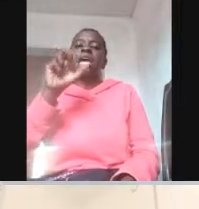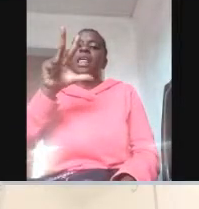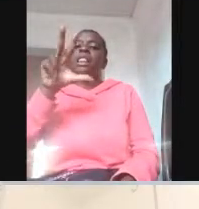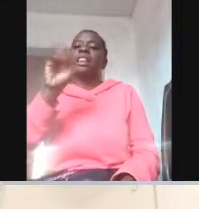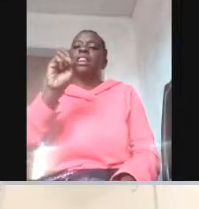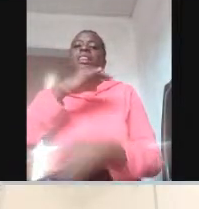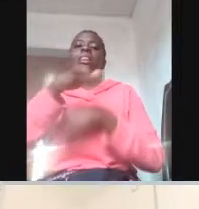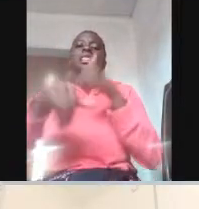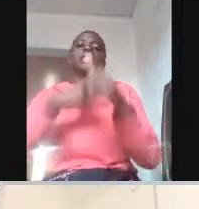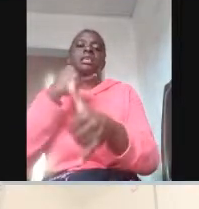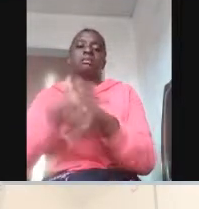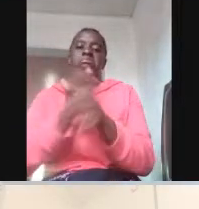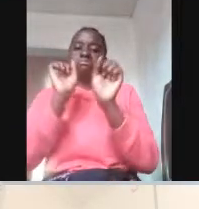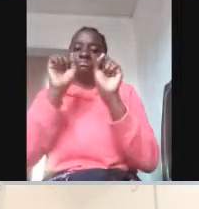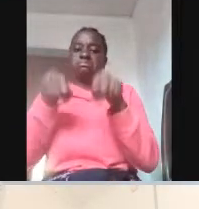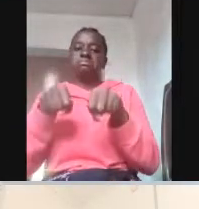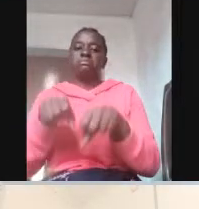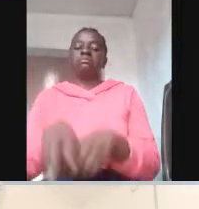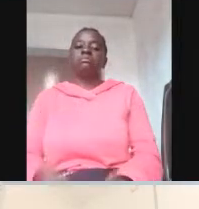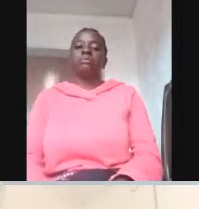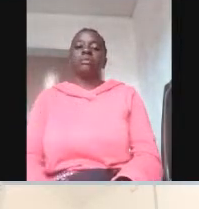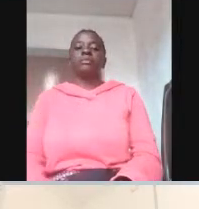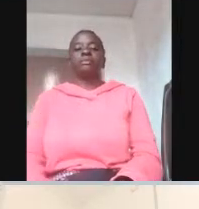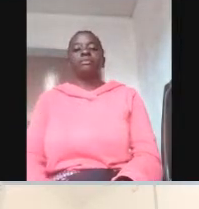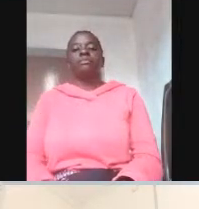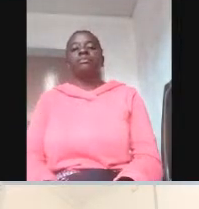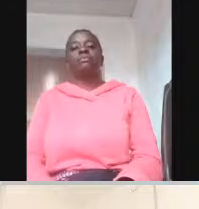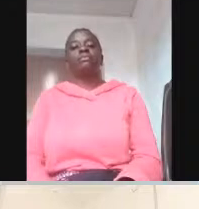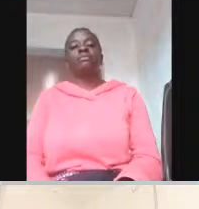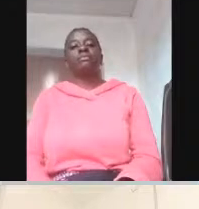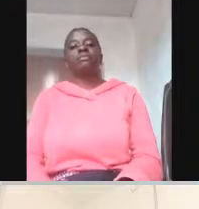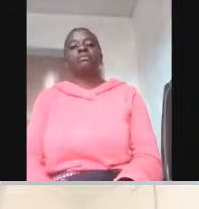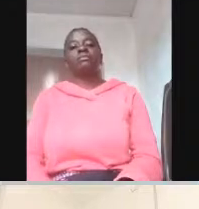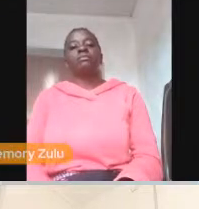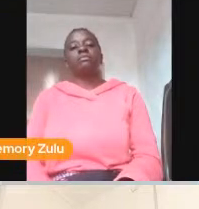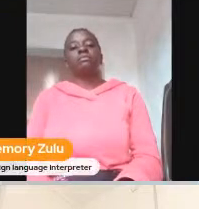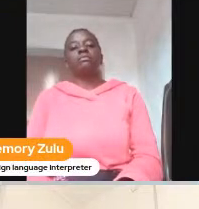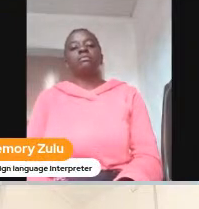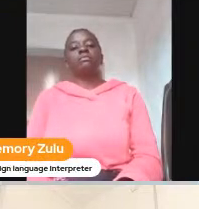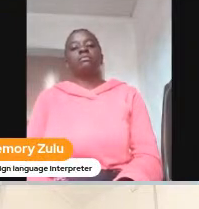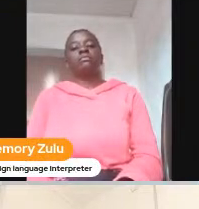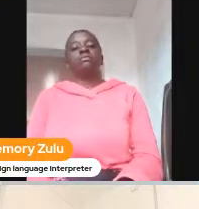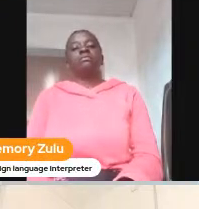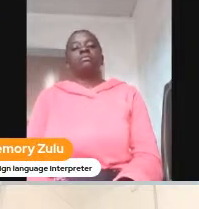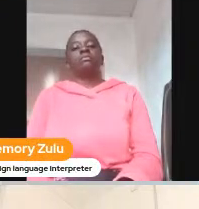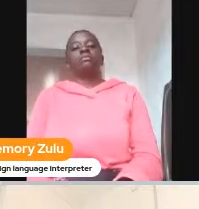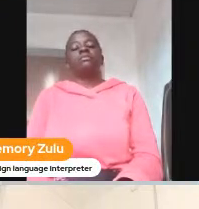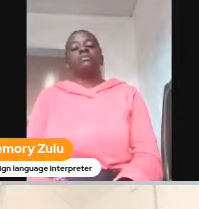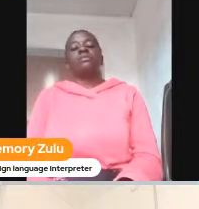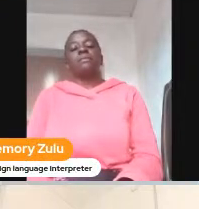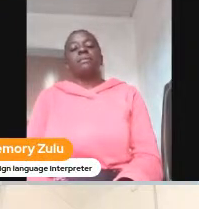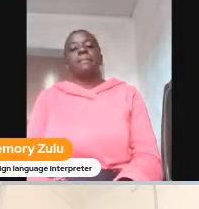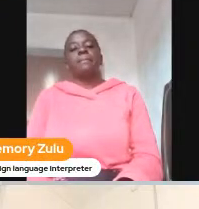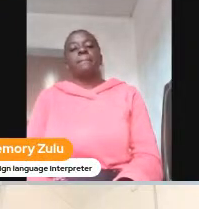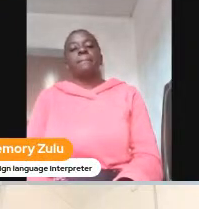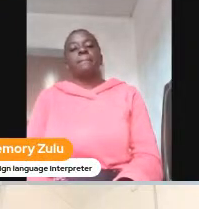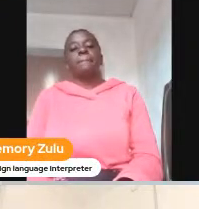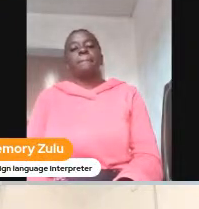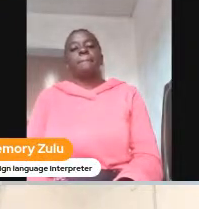All right, great. Sarah, would you like to continue your answer before we go back to comment section?